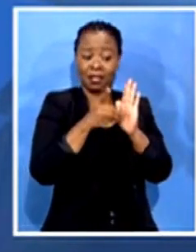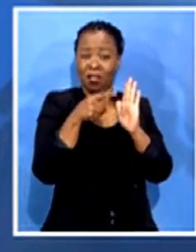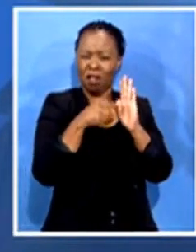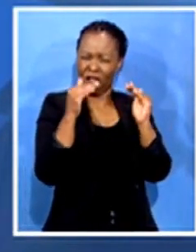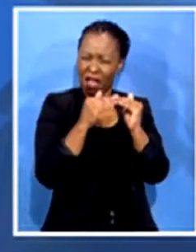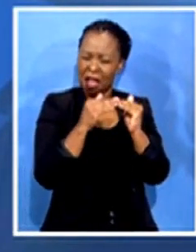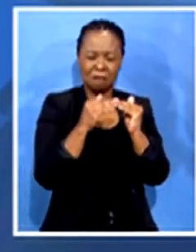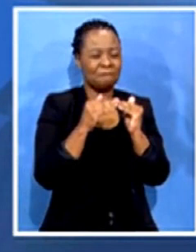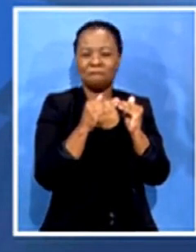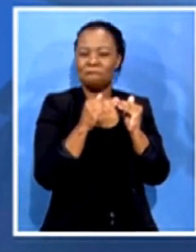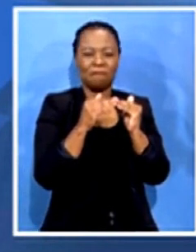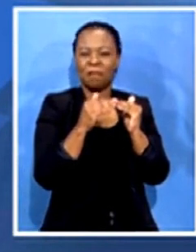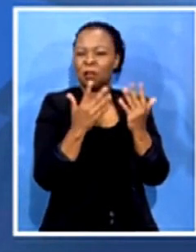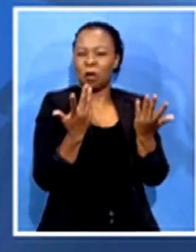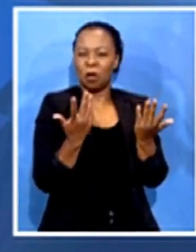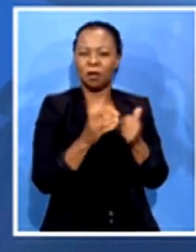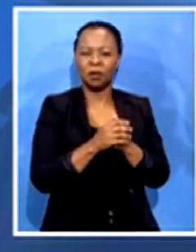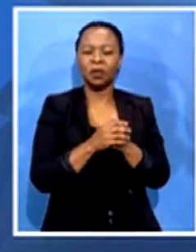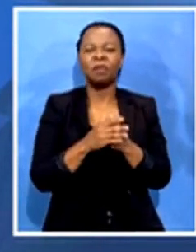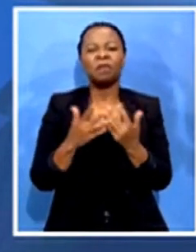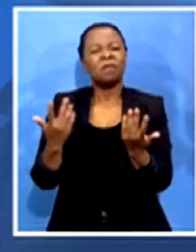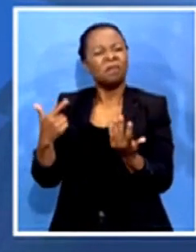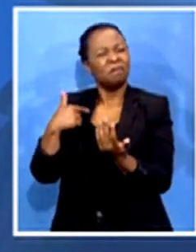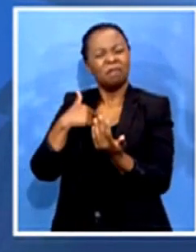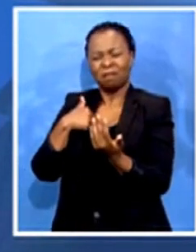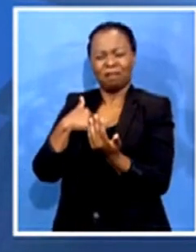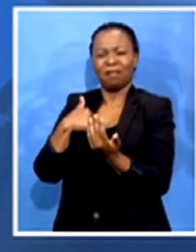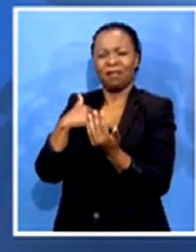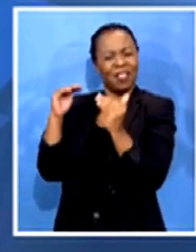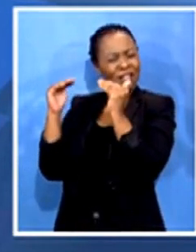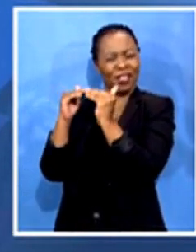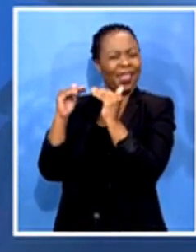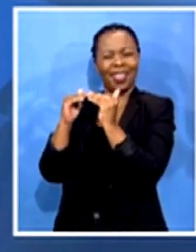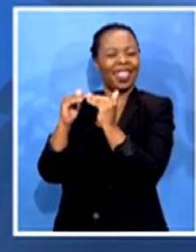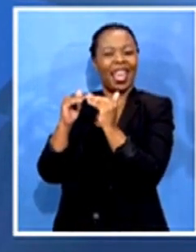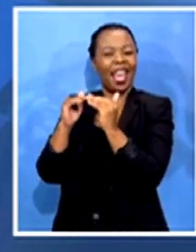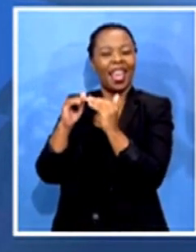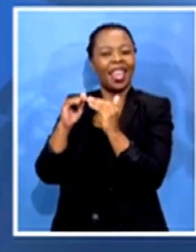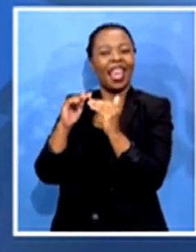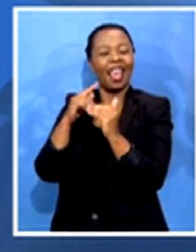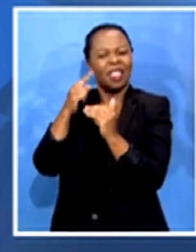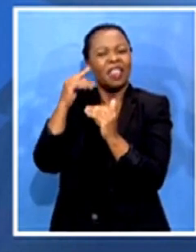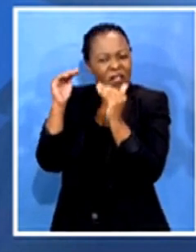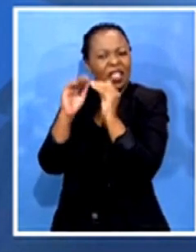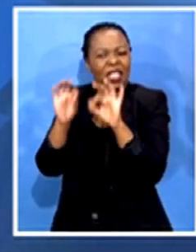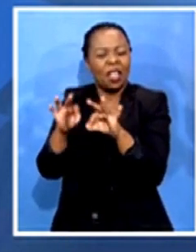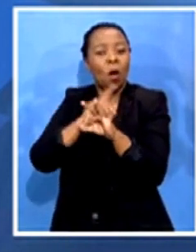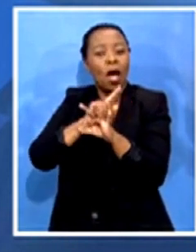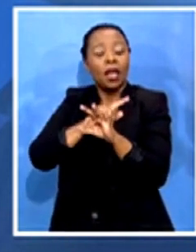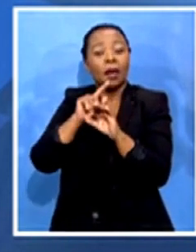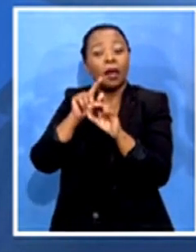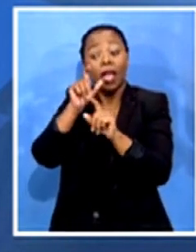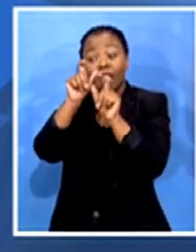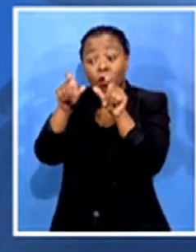I wouldn't say it's unfair, because it's the process that each and every client that qualifies actually and knows that